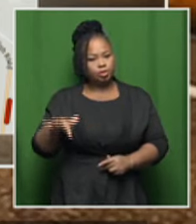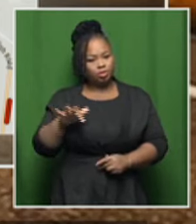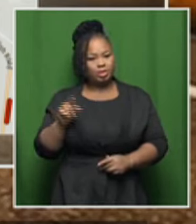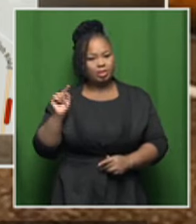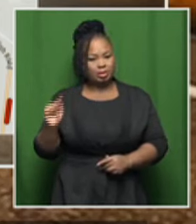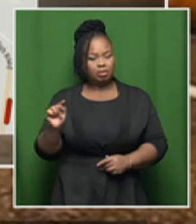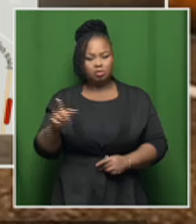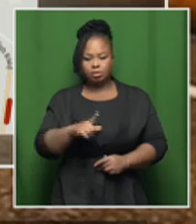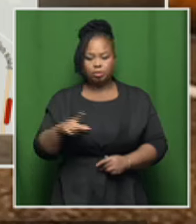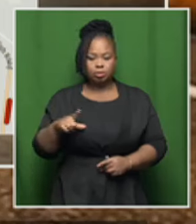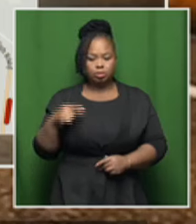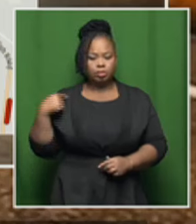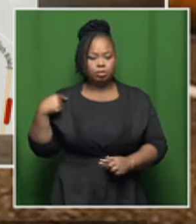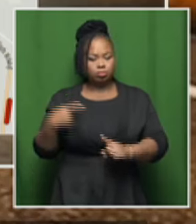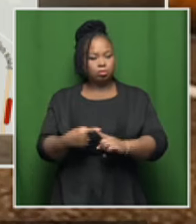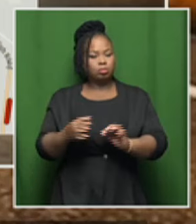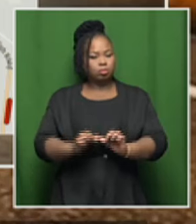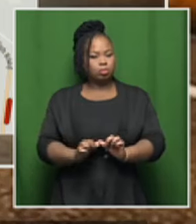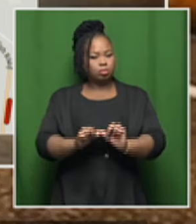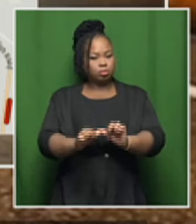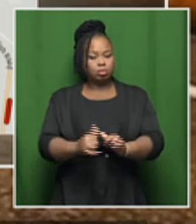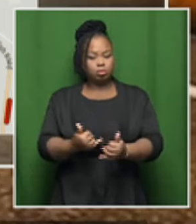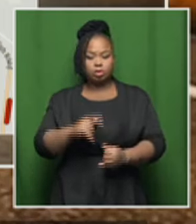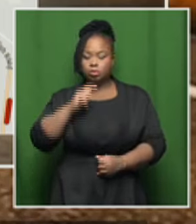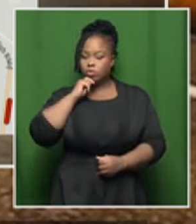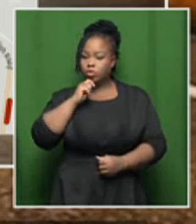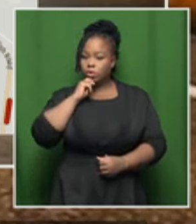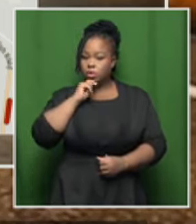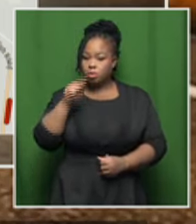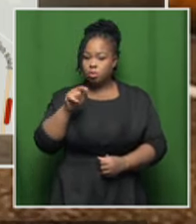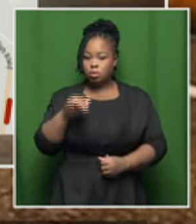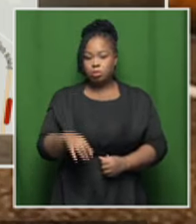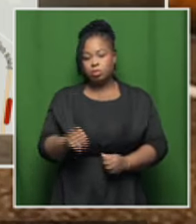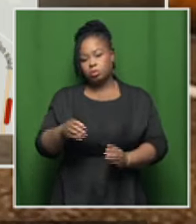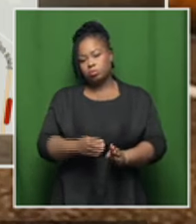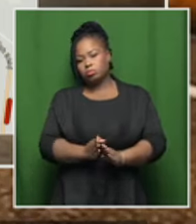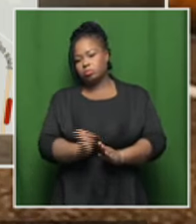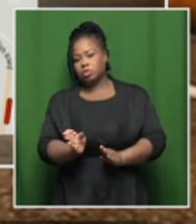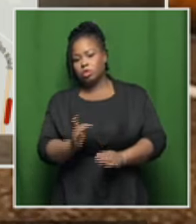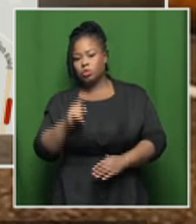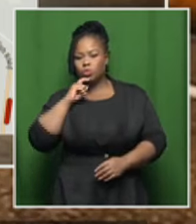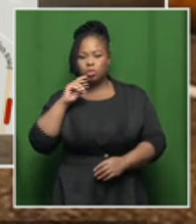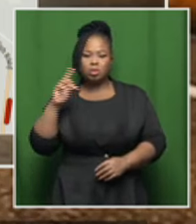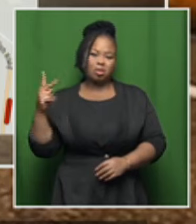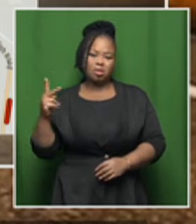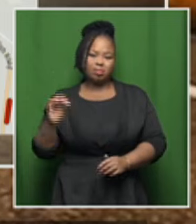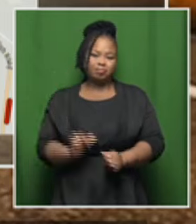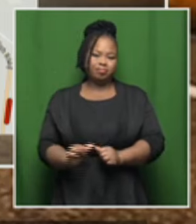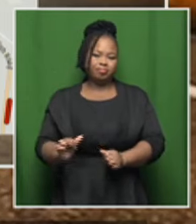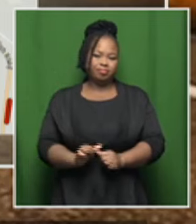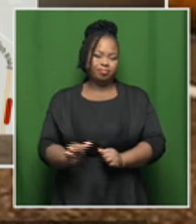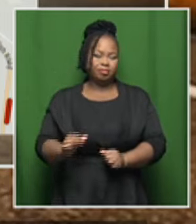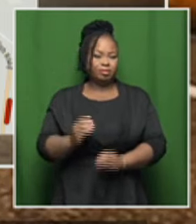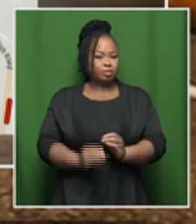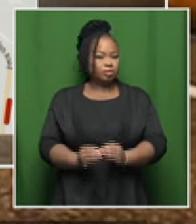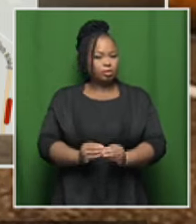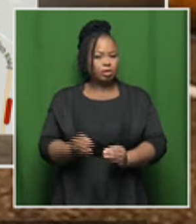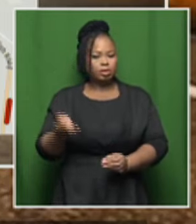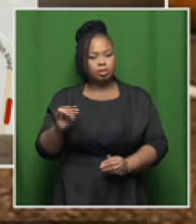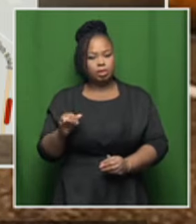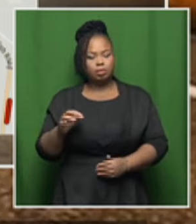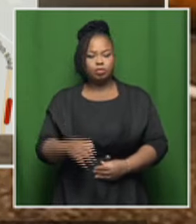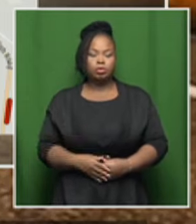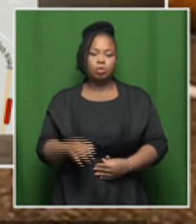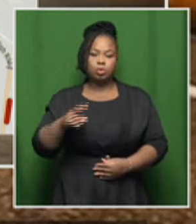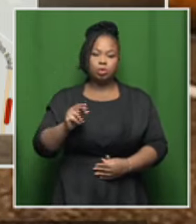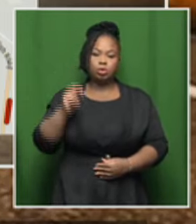for a while, but it continues this morning. If you've been on those alternative routes, good idea to stay on those. Those roadworks are still there. Northbound at Buccleuch,